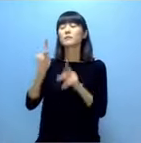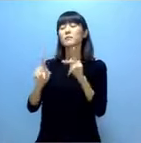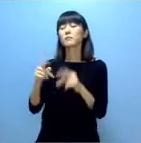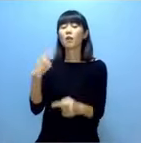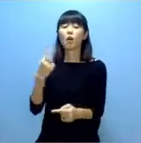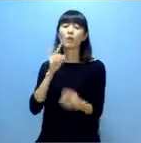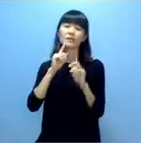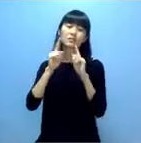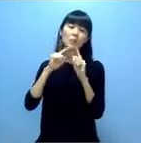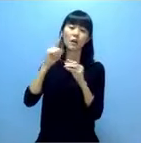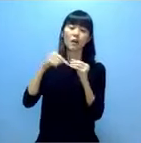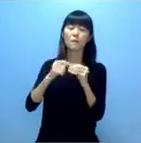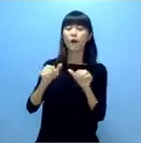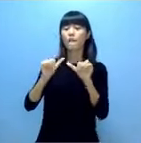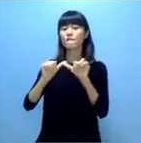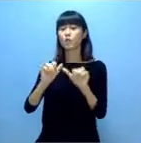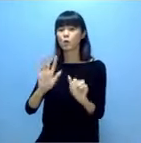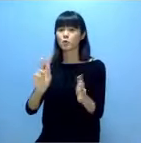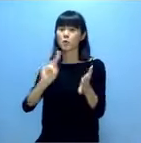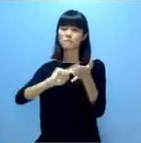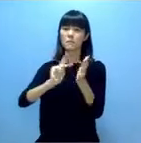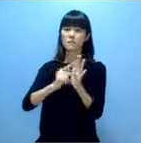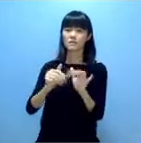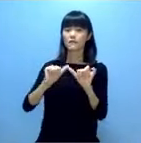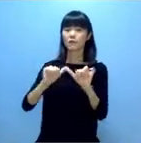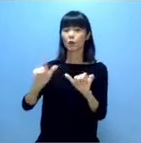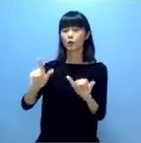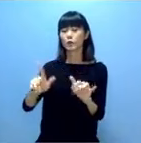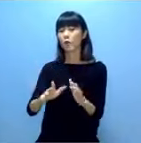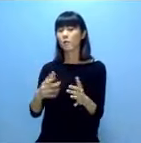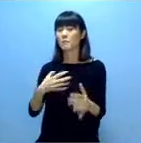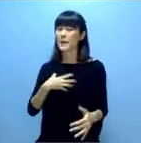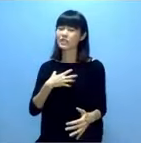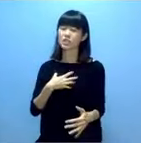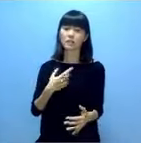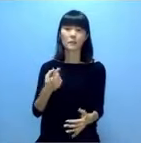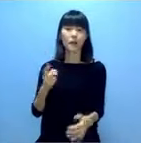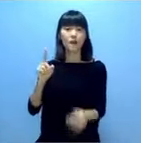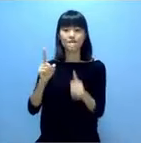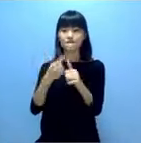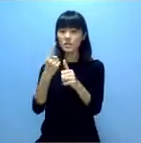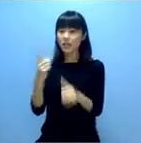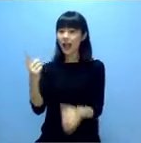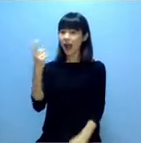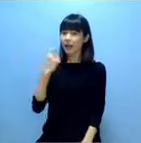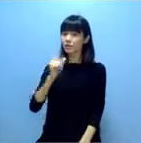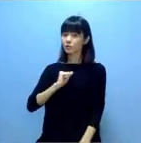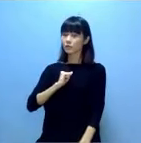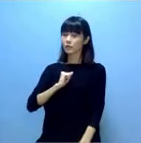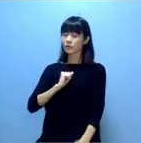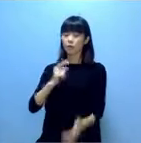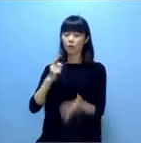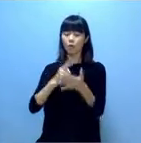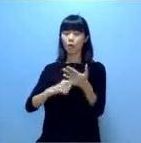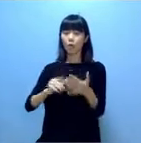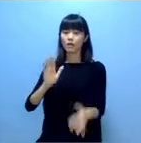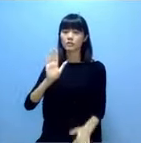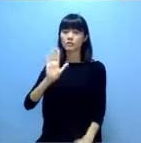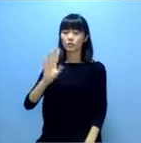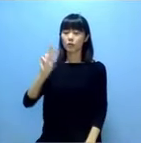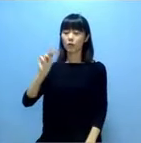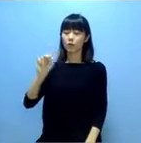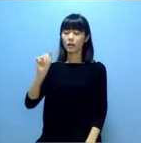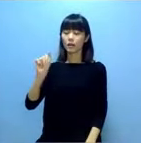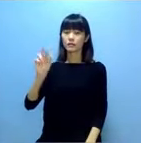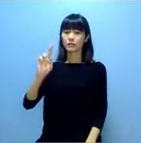like follow your purpose, follow your passion. But I think to go one step deeper and ask yourself, actually, what is the narrative that I have revolving around